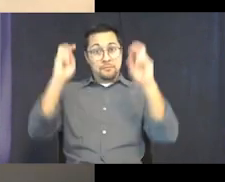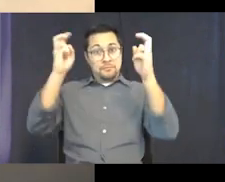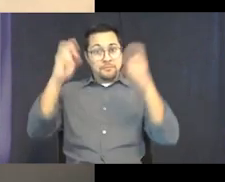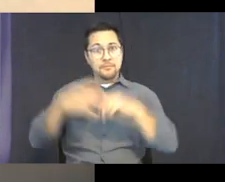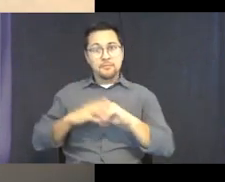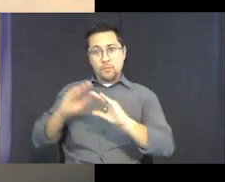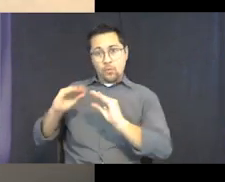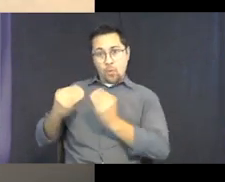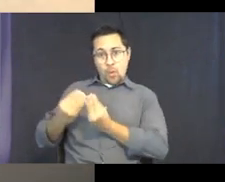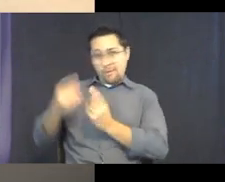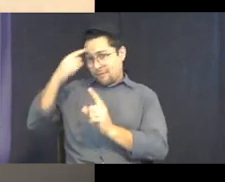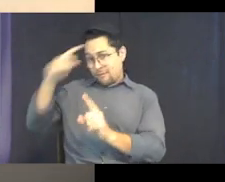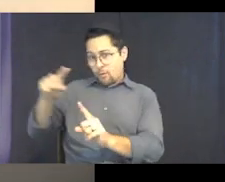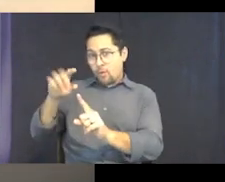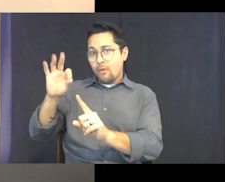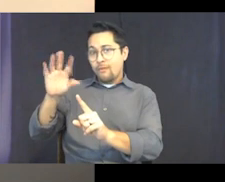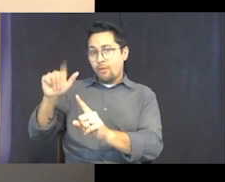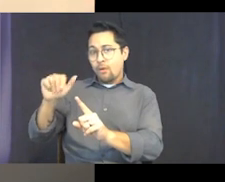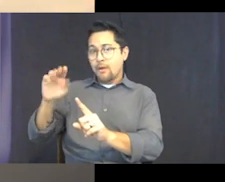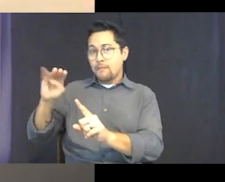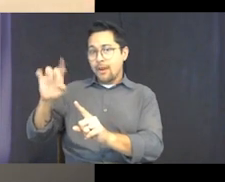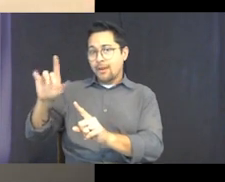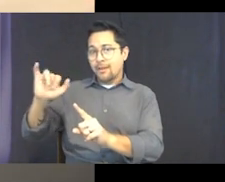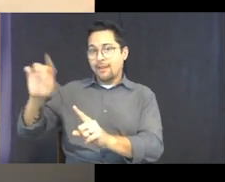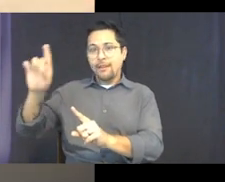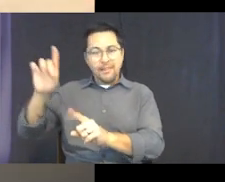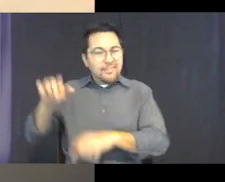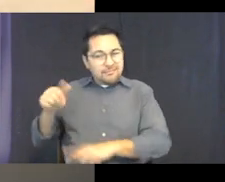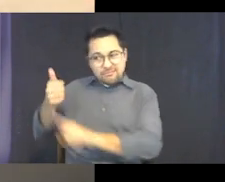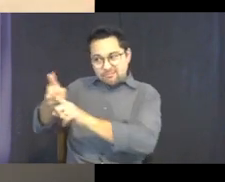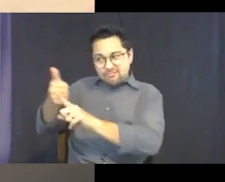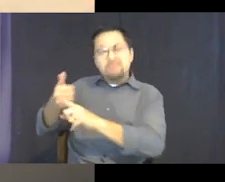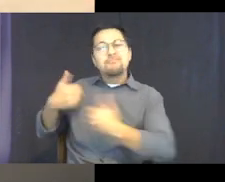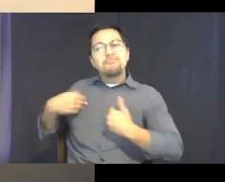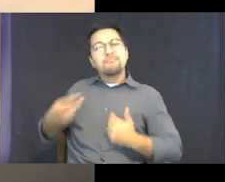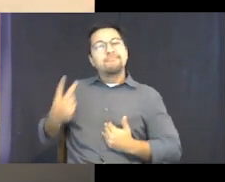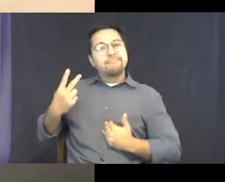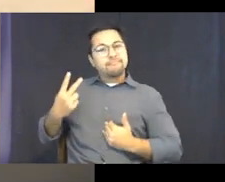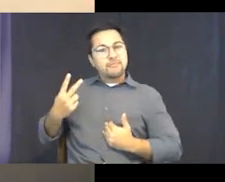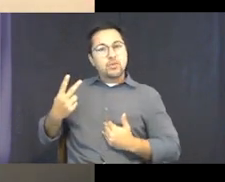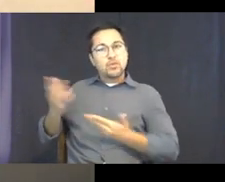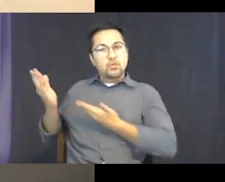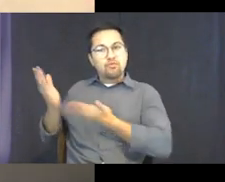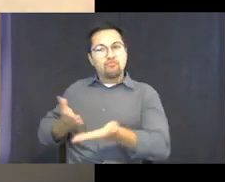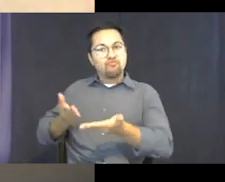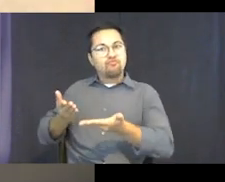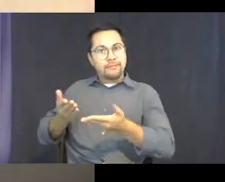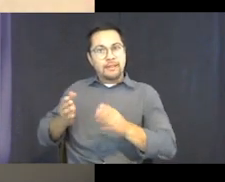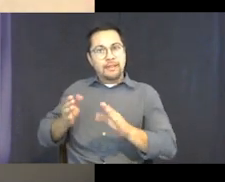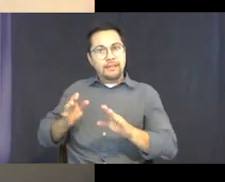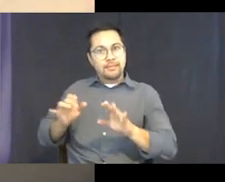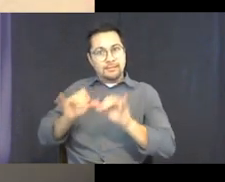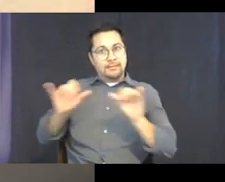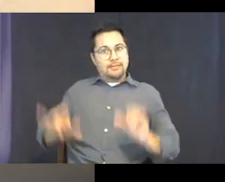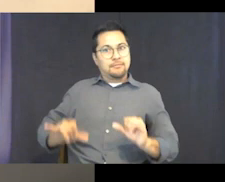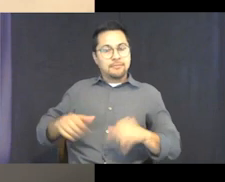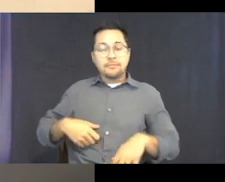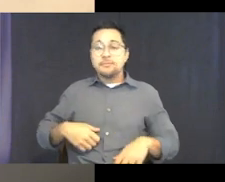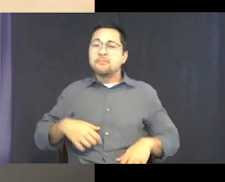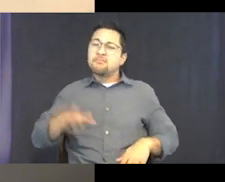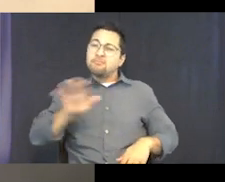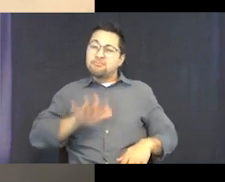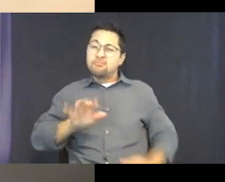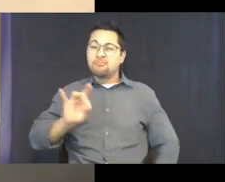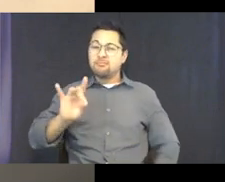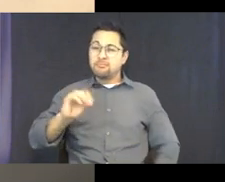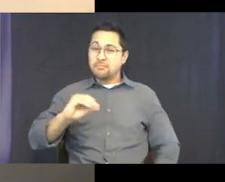the organization of Florida Medicaid. So Florida Medicaid has two delivery systems for services. About